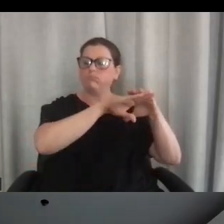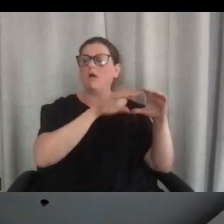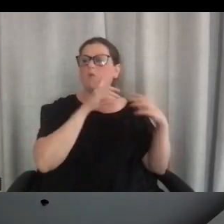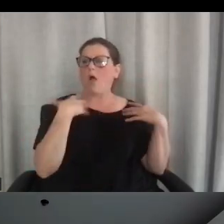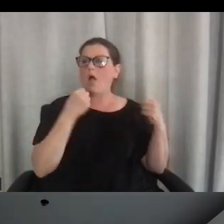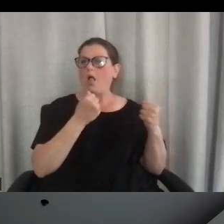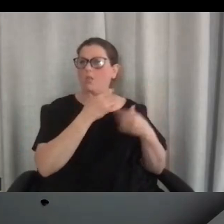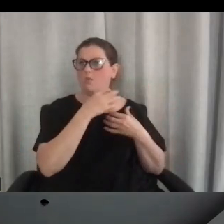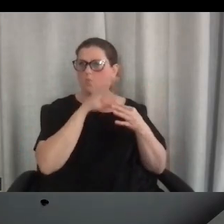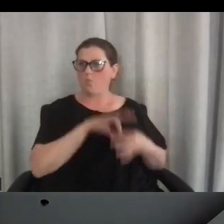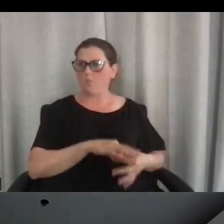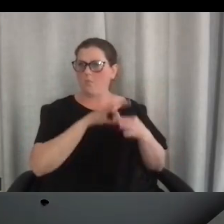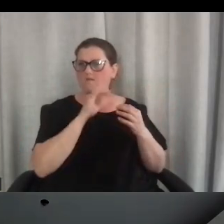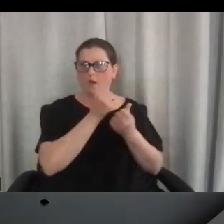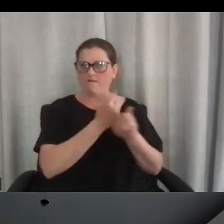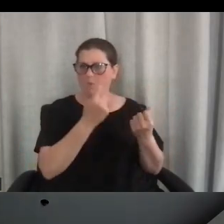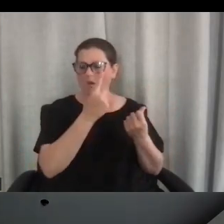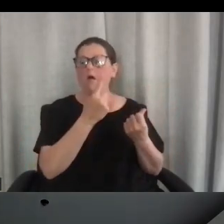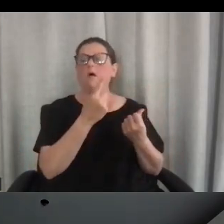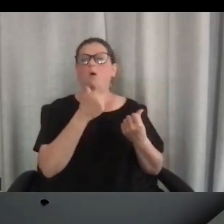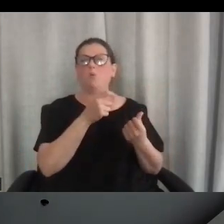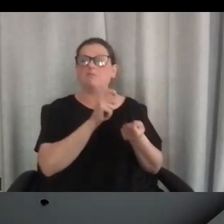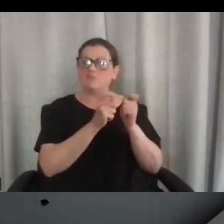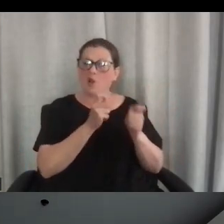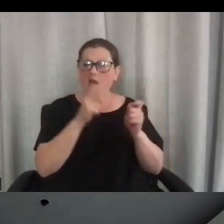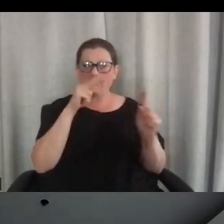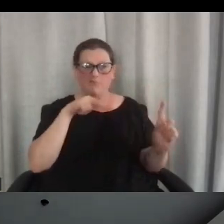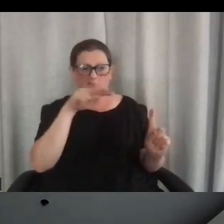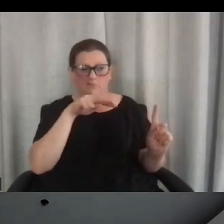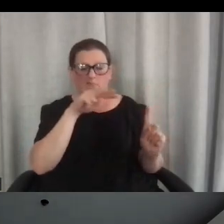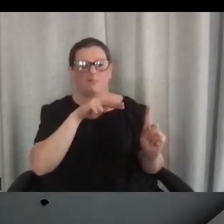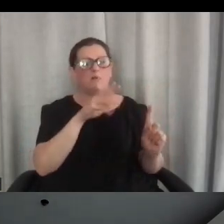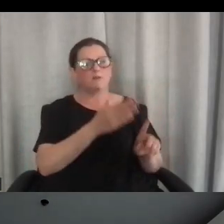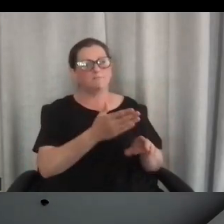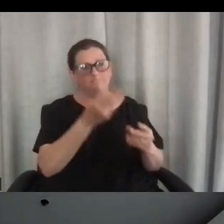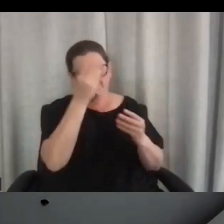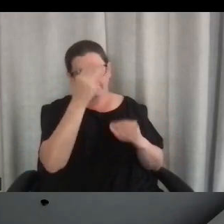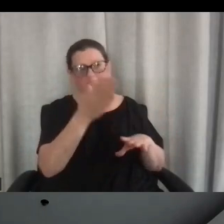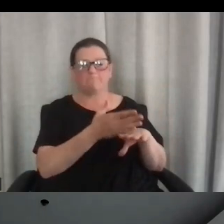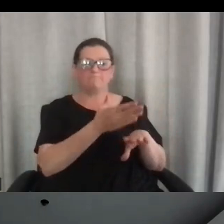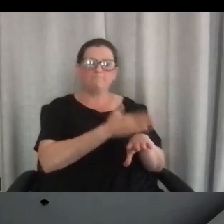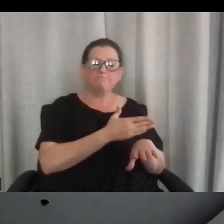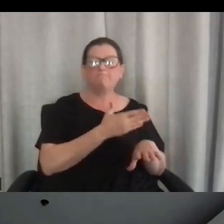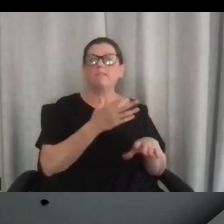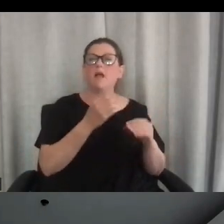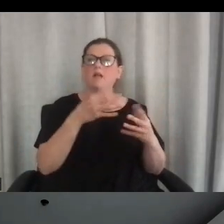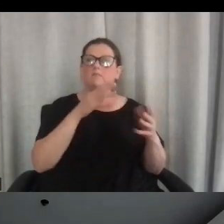all. Awareness campaigns can help with changing perceptions and raising their awareness and influencing social norms.